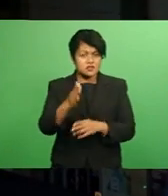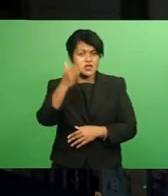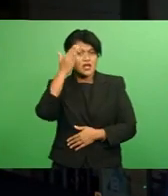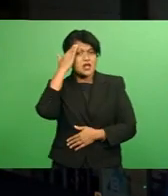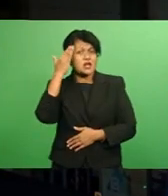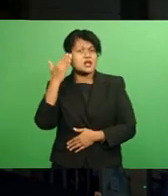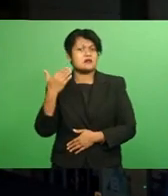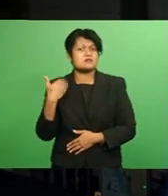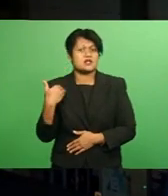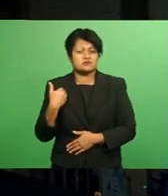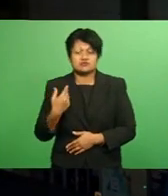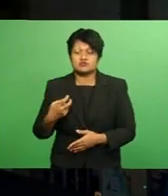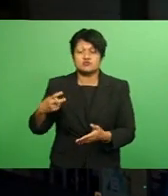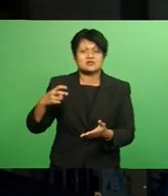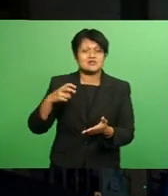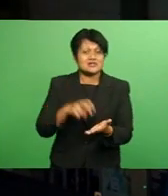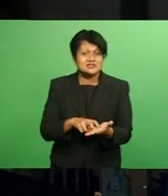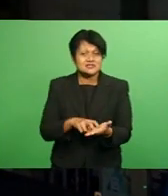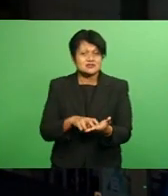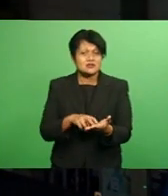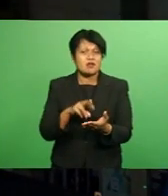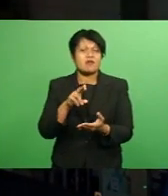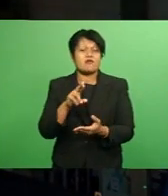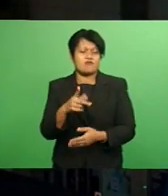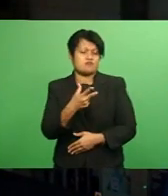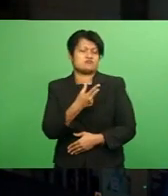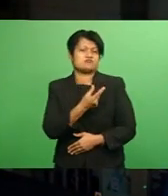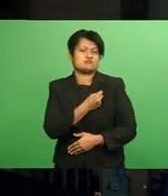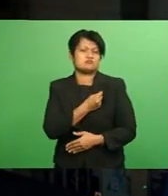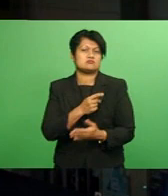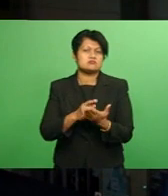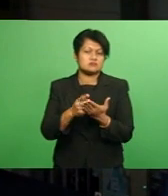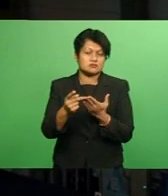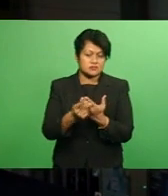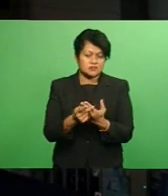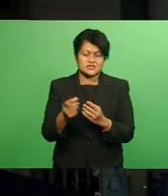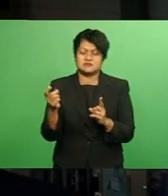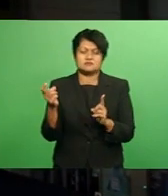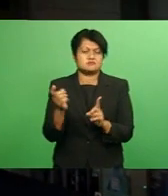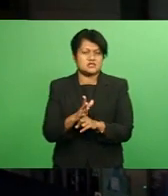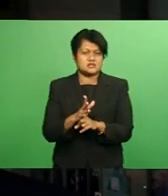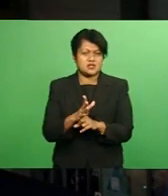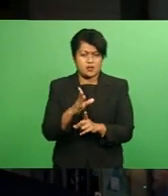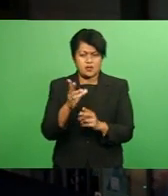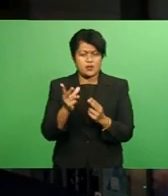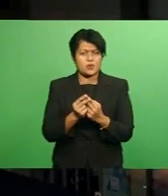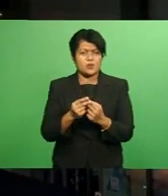to register for the vaccination program, especially when the health officials come around.